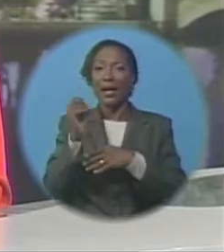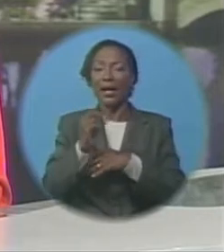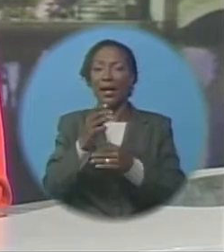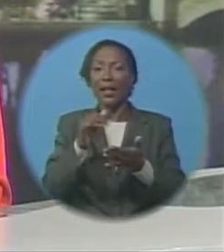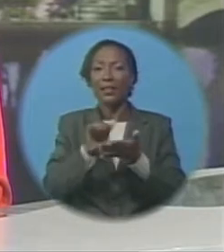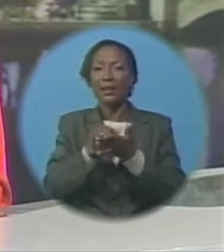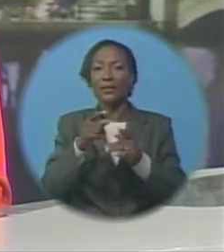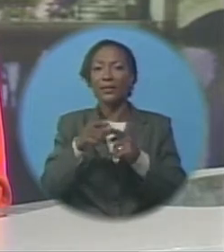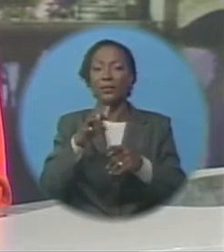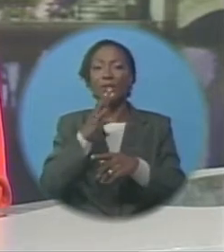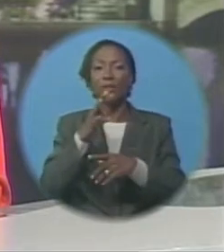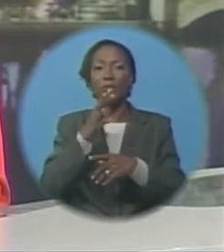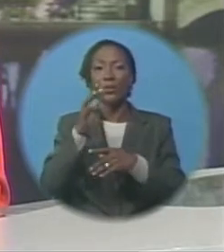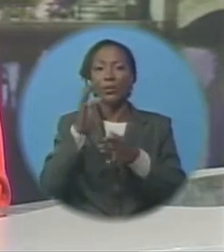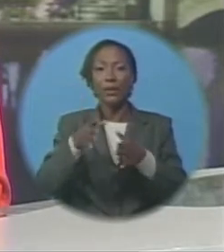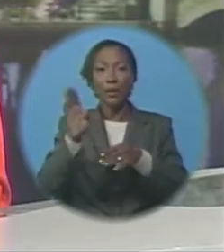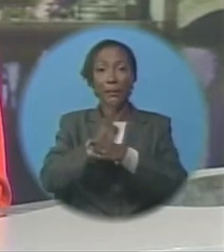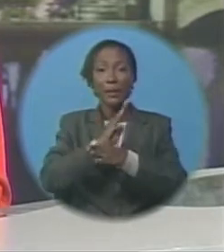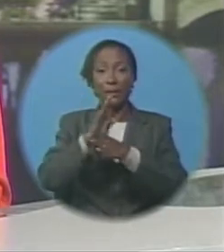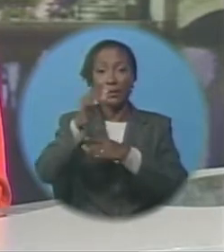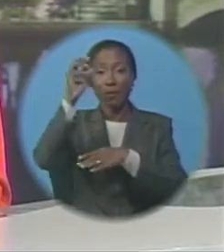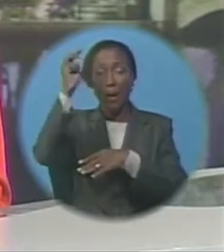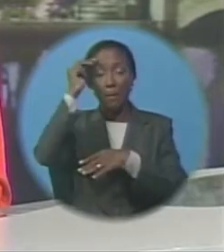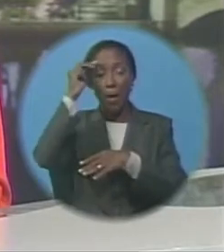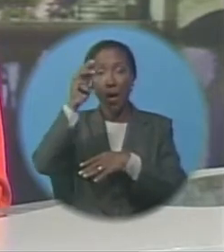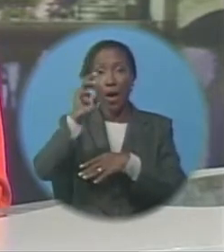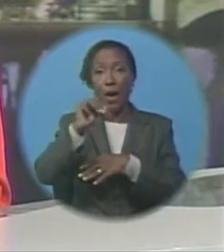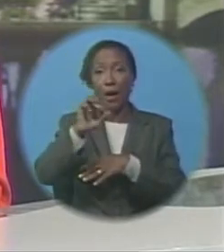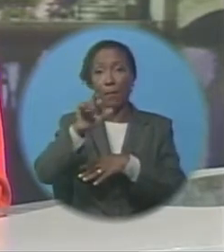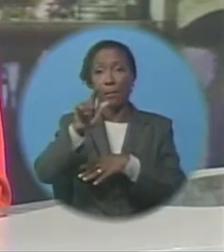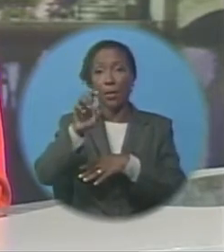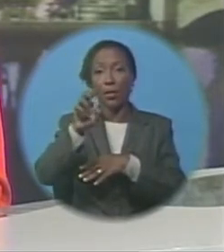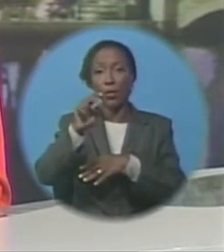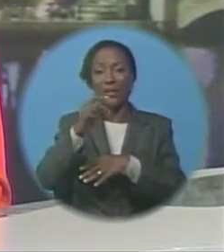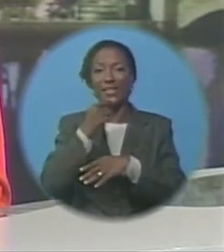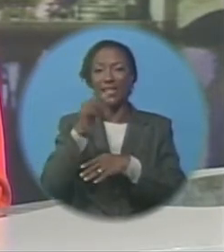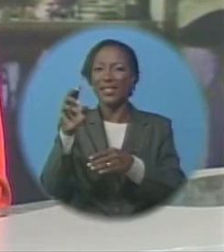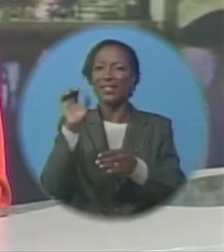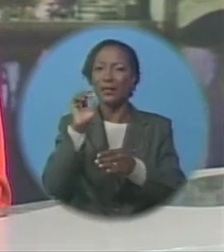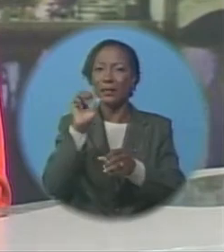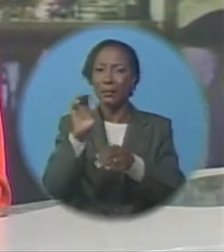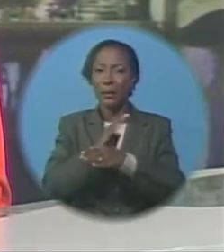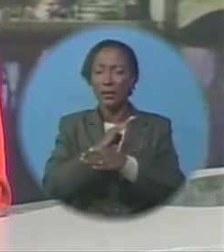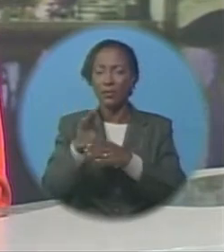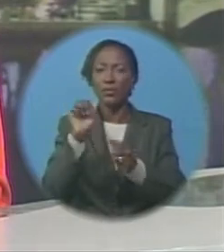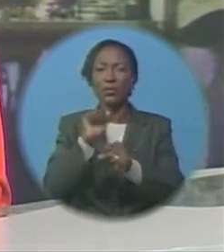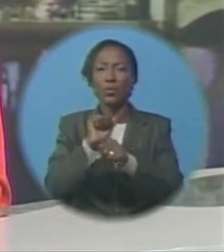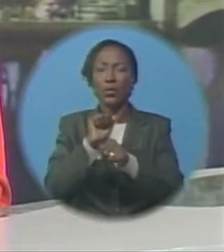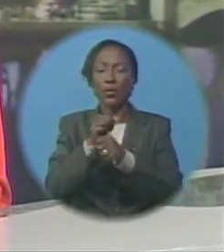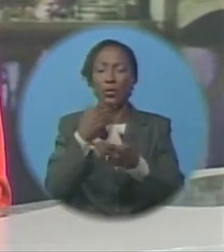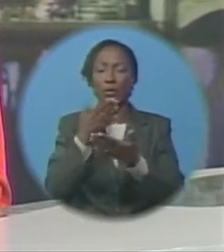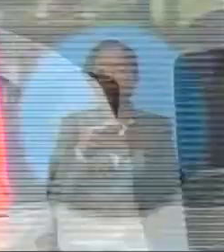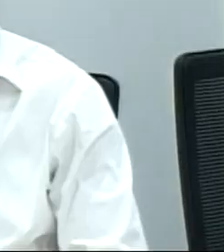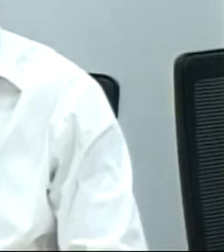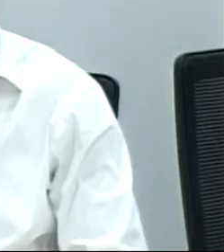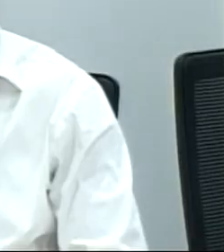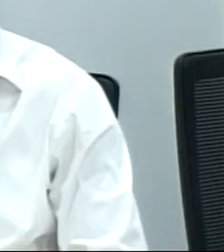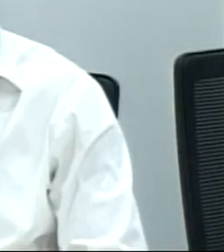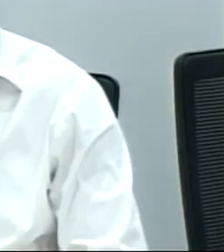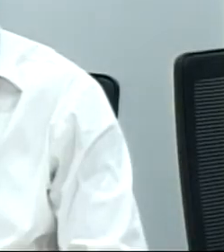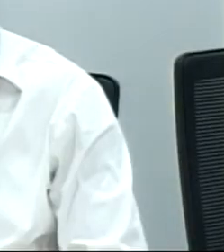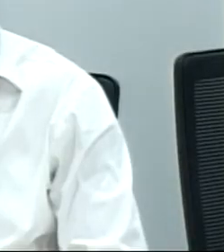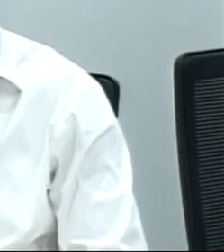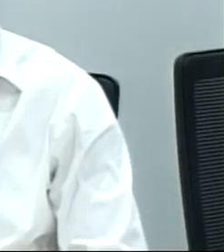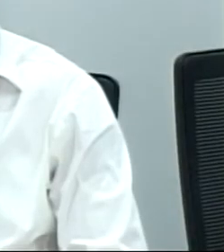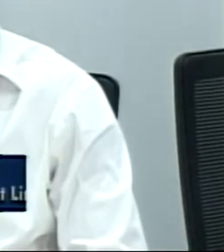businessman Mark Maloney, who says the company continues to perform well as it seeks to expand its operations. We're now in